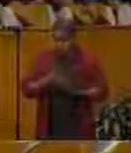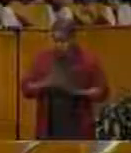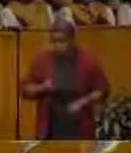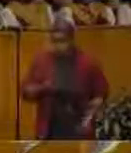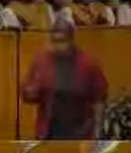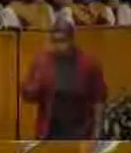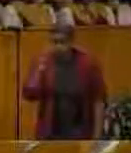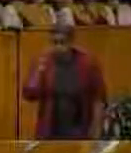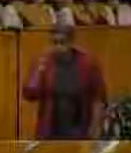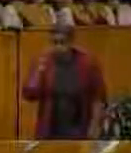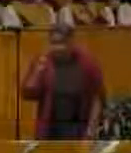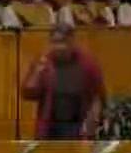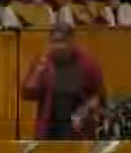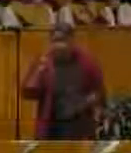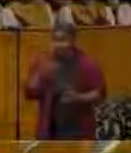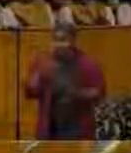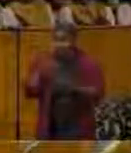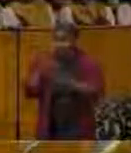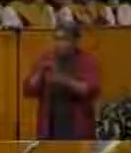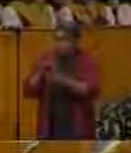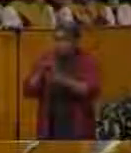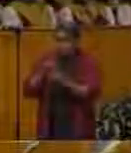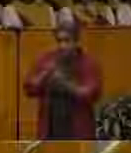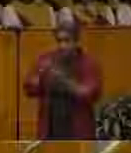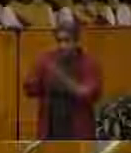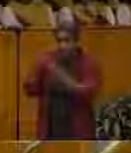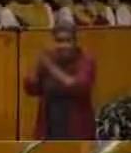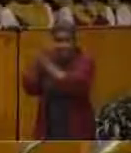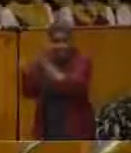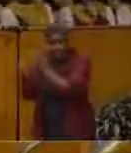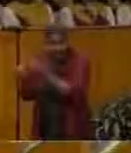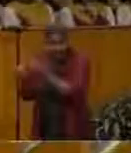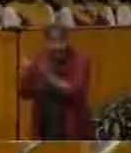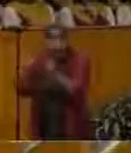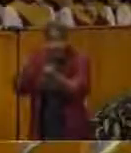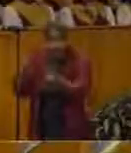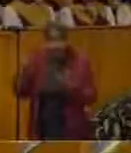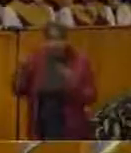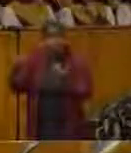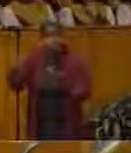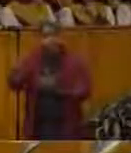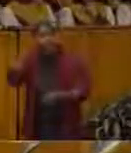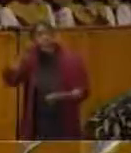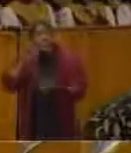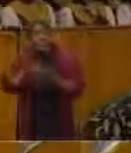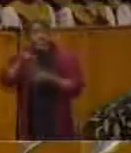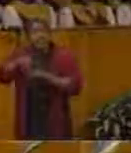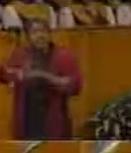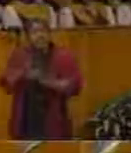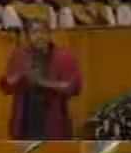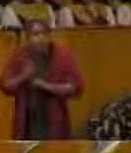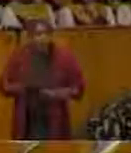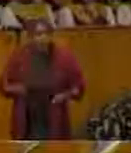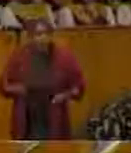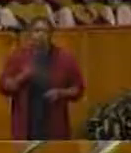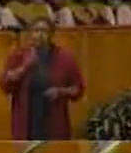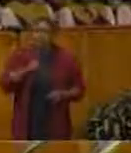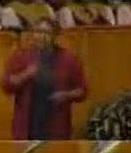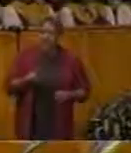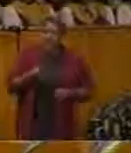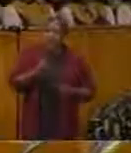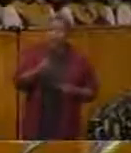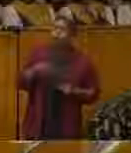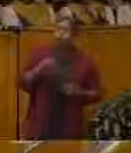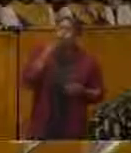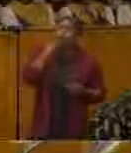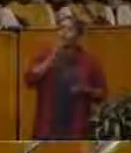the nearest exit, and leave the sanctuary. Because this moment is